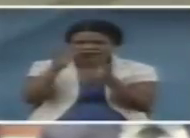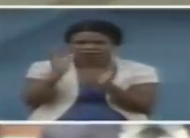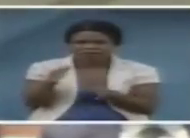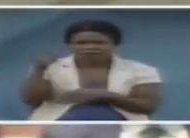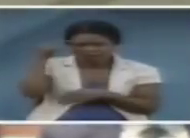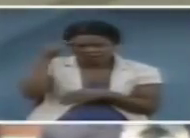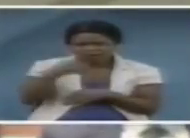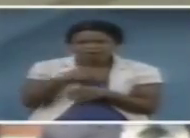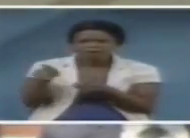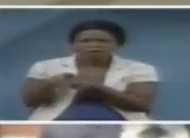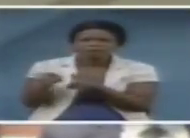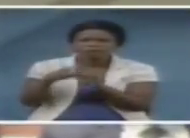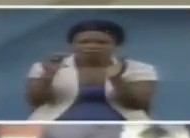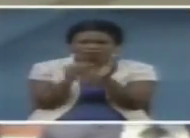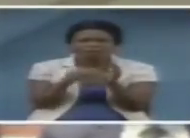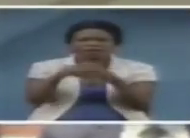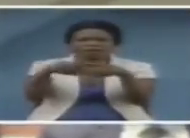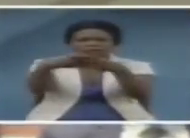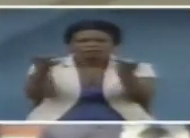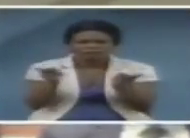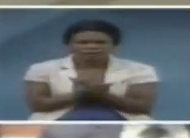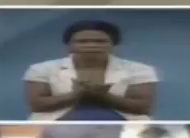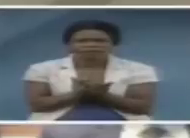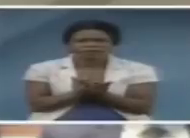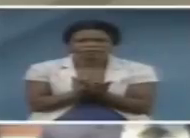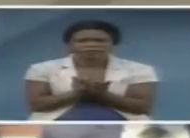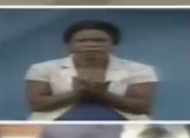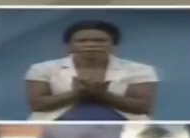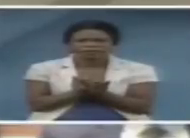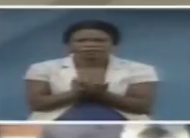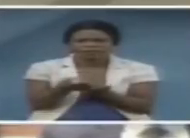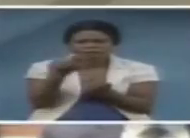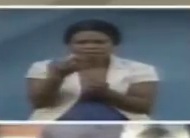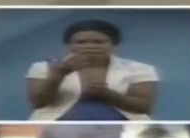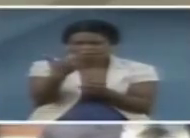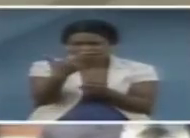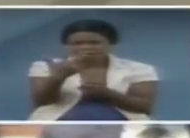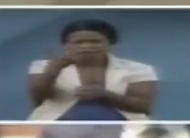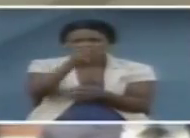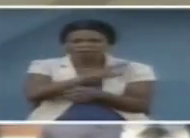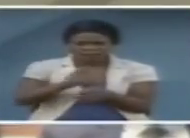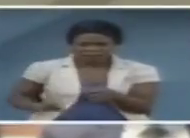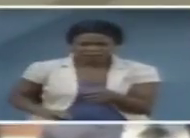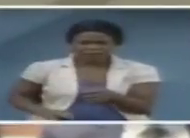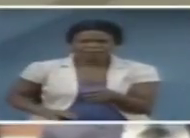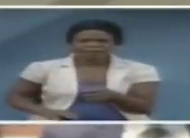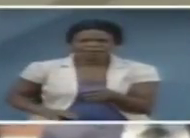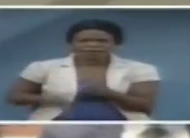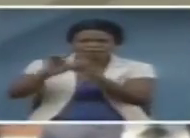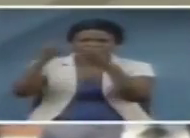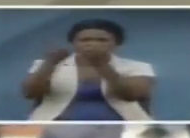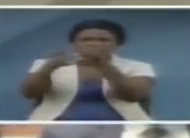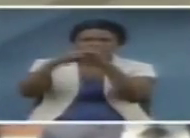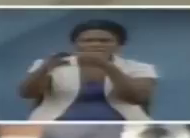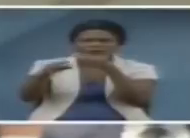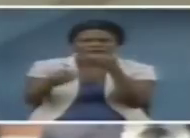Further, Mr. Speaker, government has also put in place prefabricated storage facilities